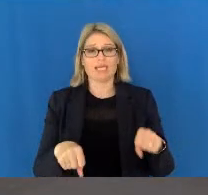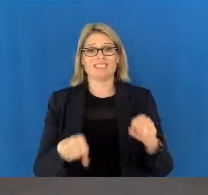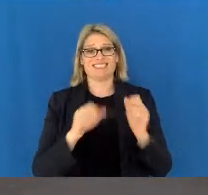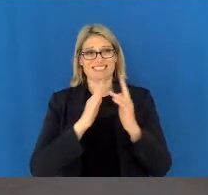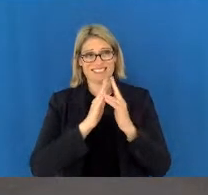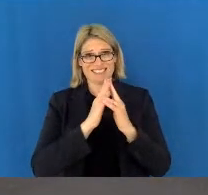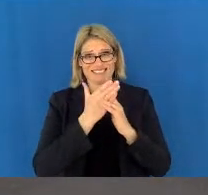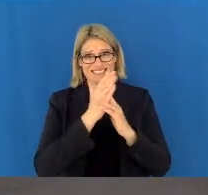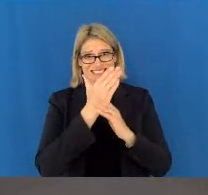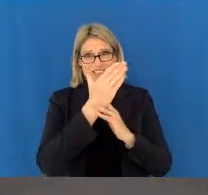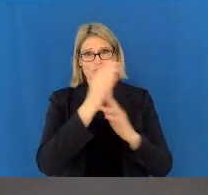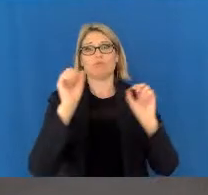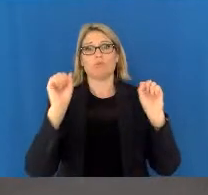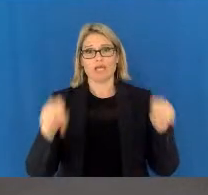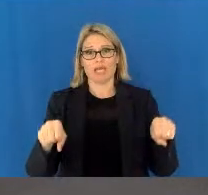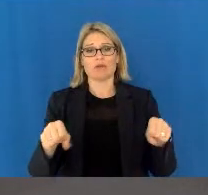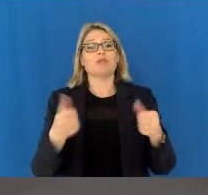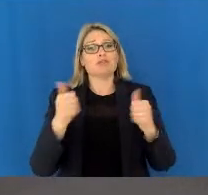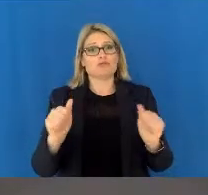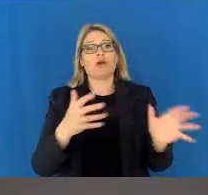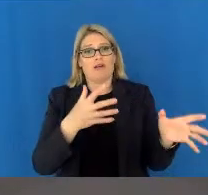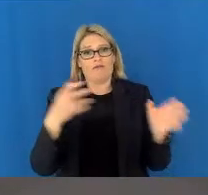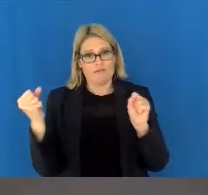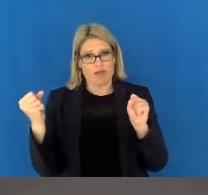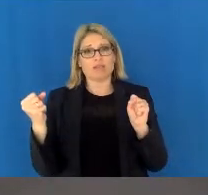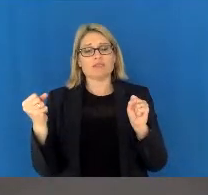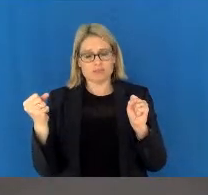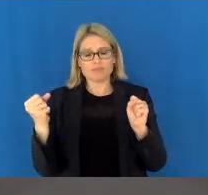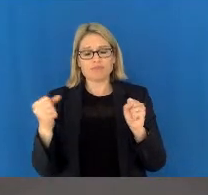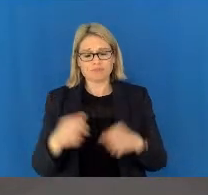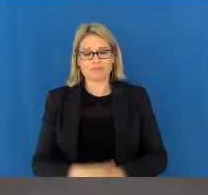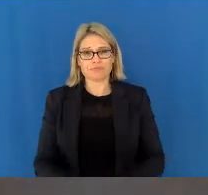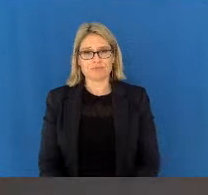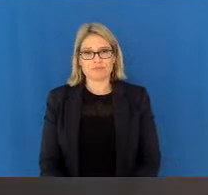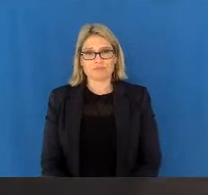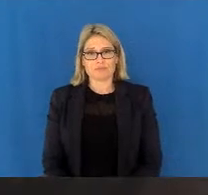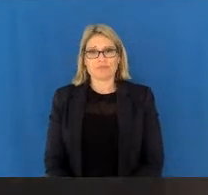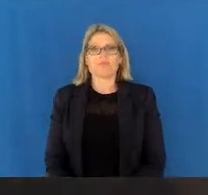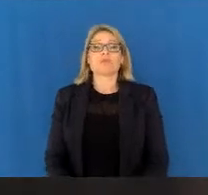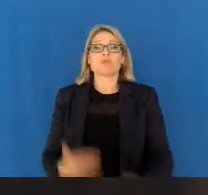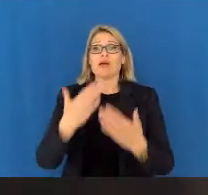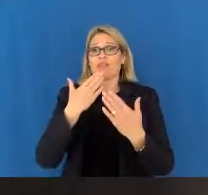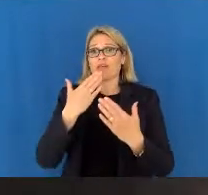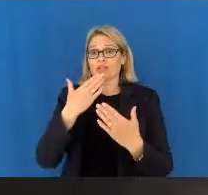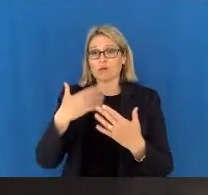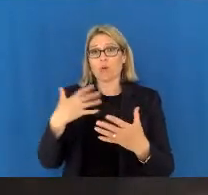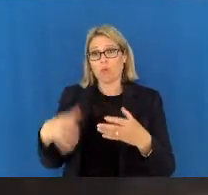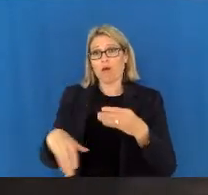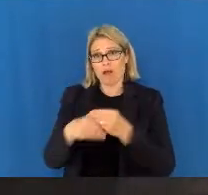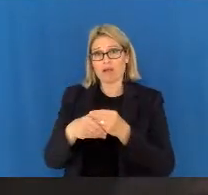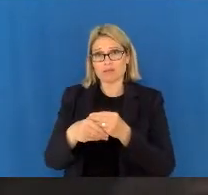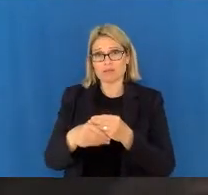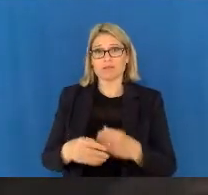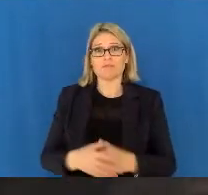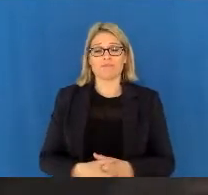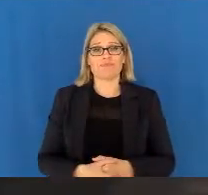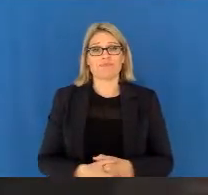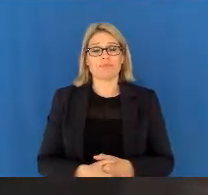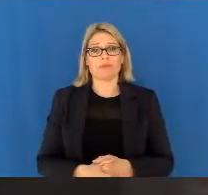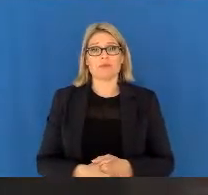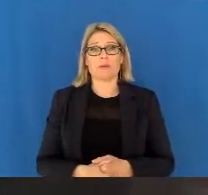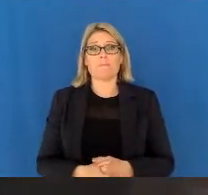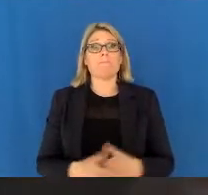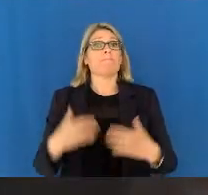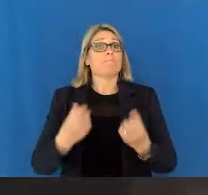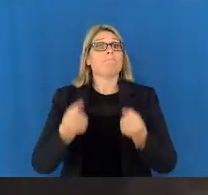challenge as quickly as possible. Okay. And Dr. Russell, I've gotten many